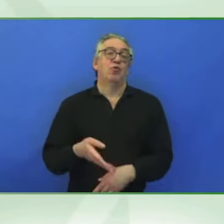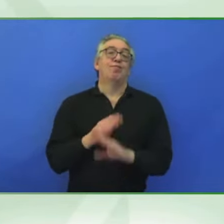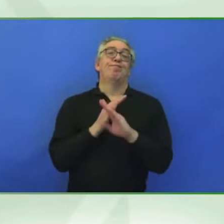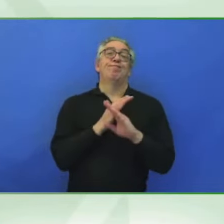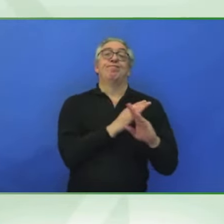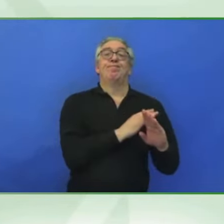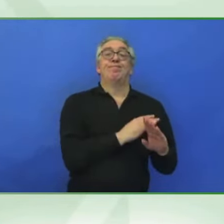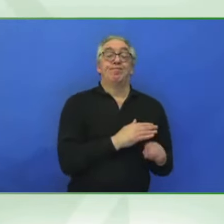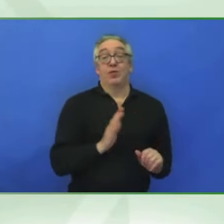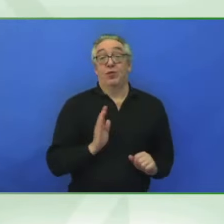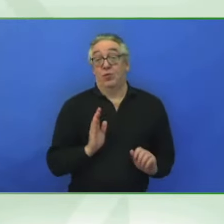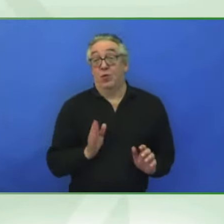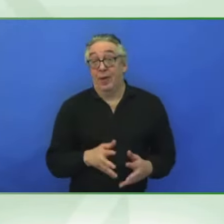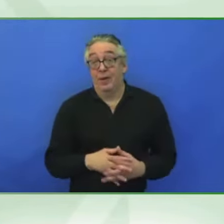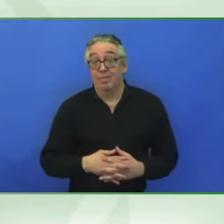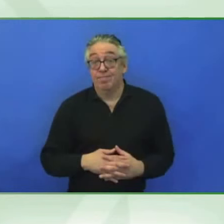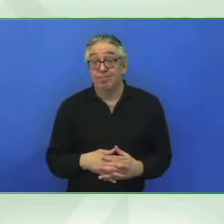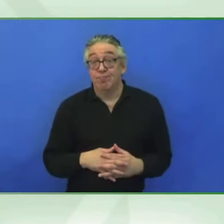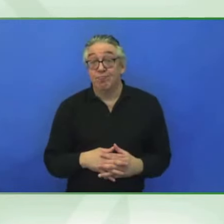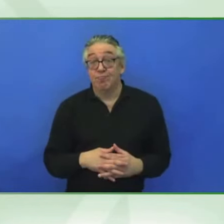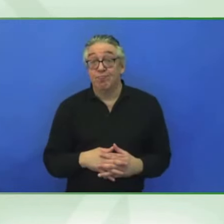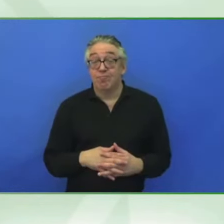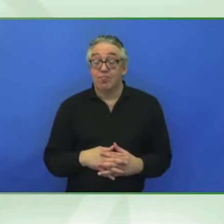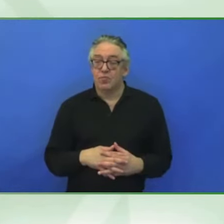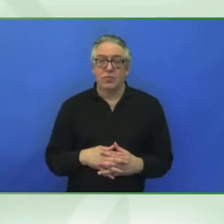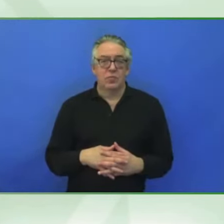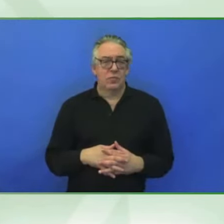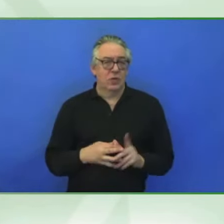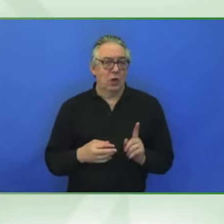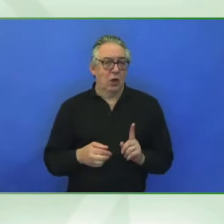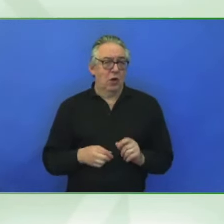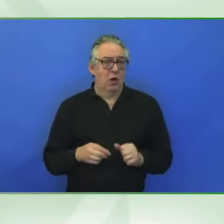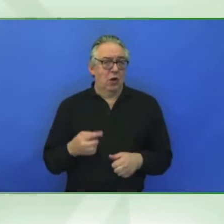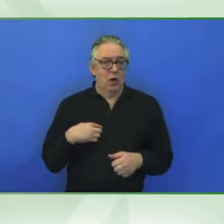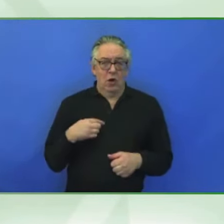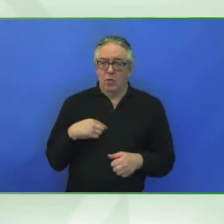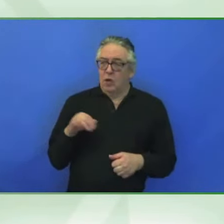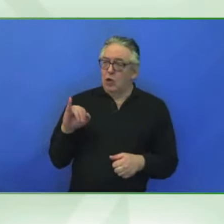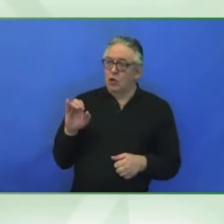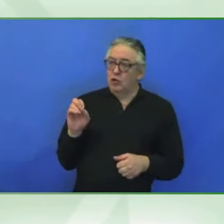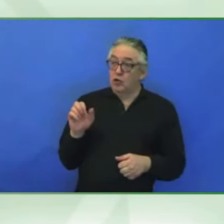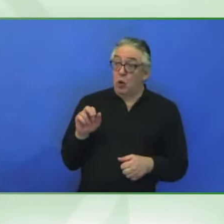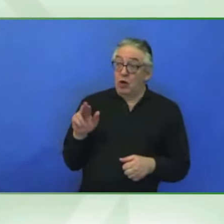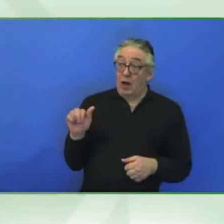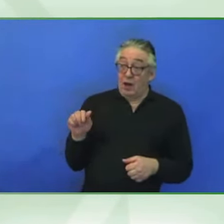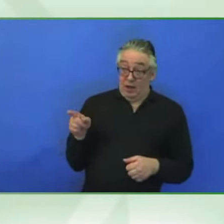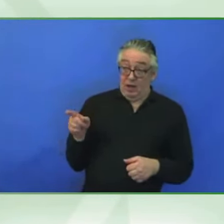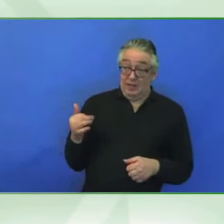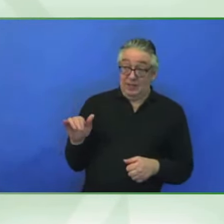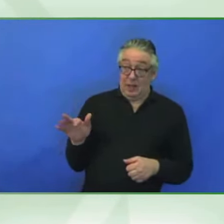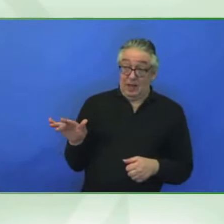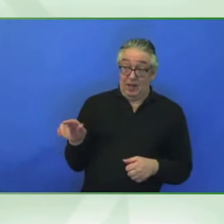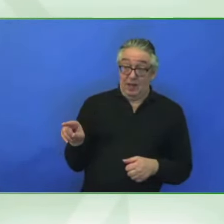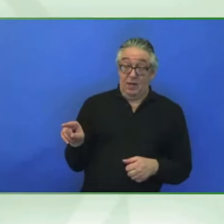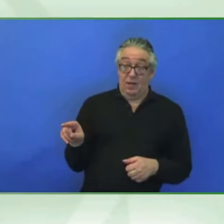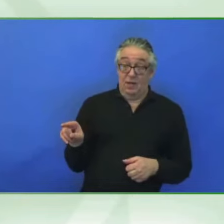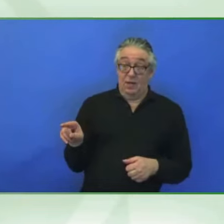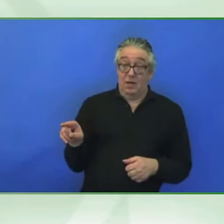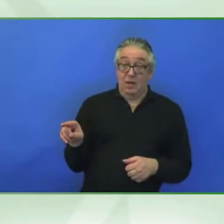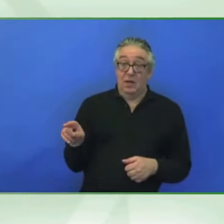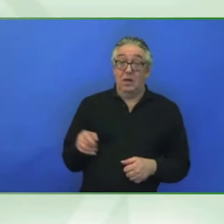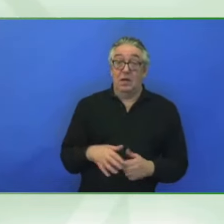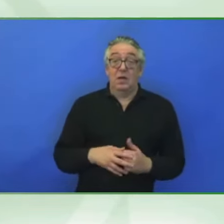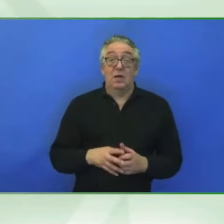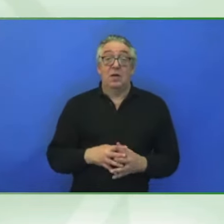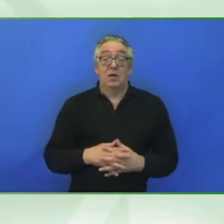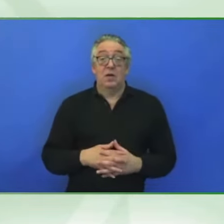Who would like to answer that? I'd like to bring Joanna Wootten in, if Joanna is still with us, because one of the key functions of your group,